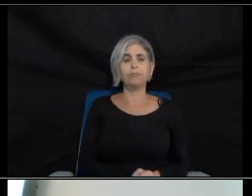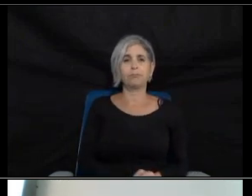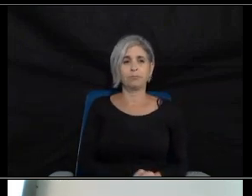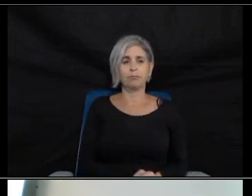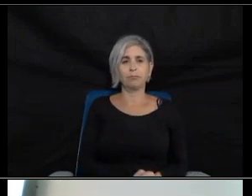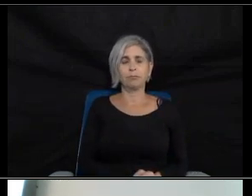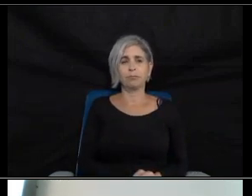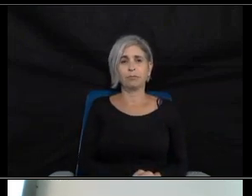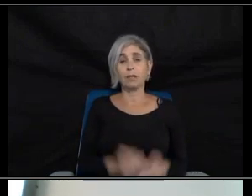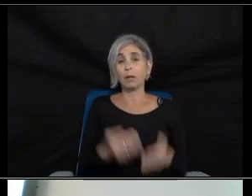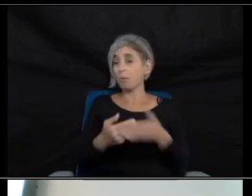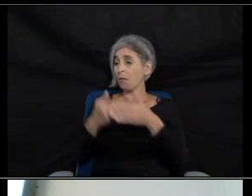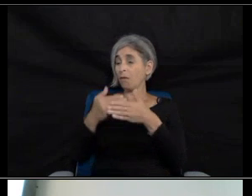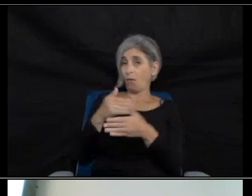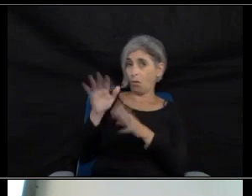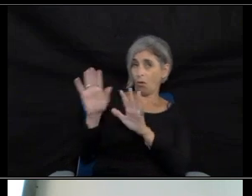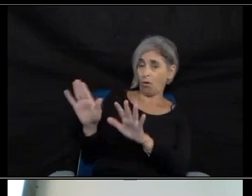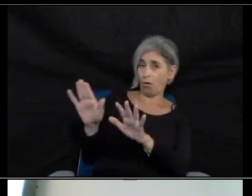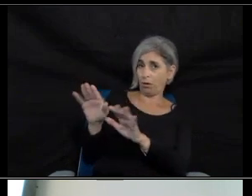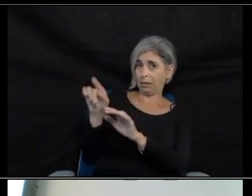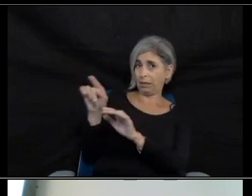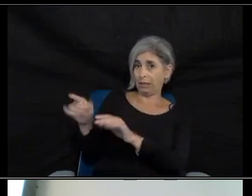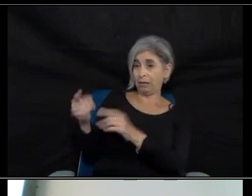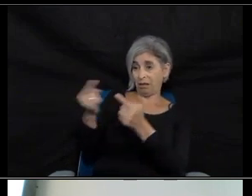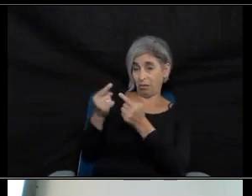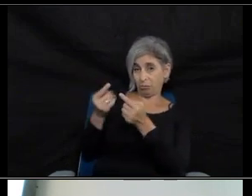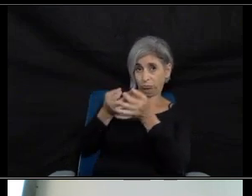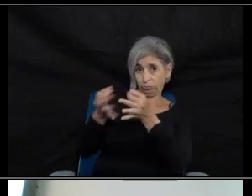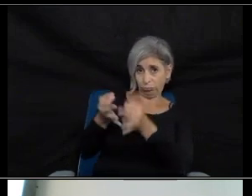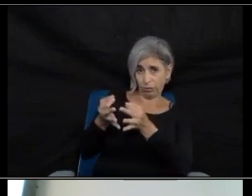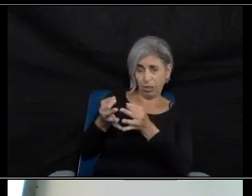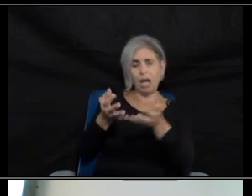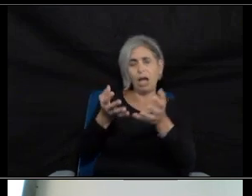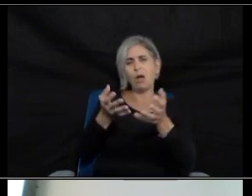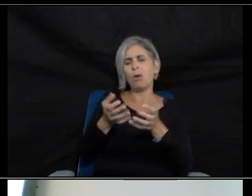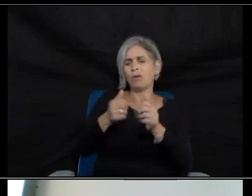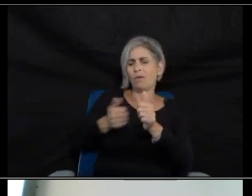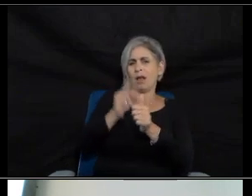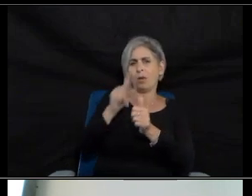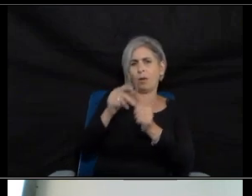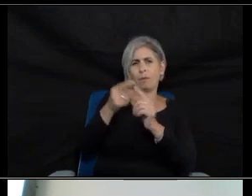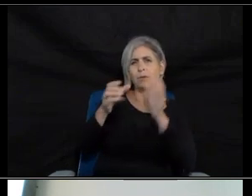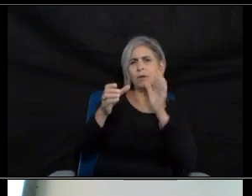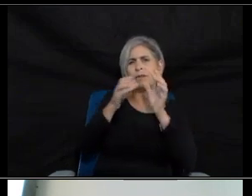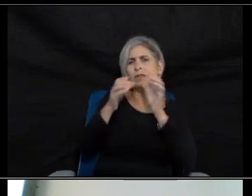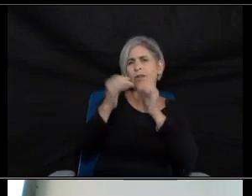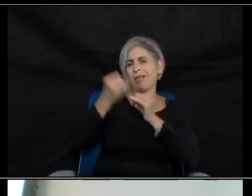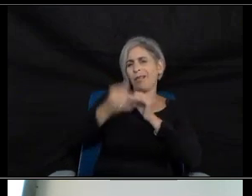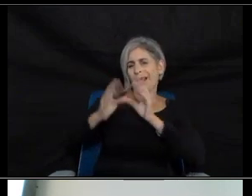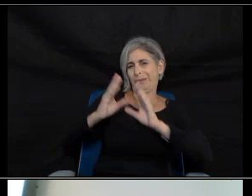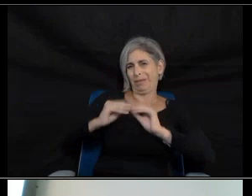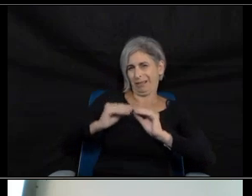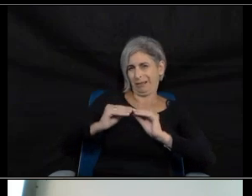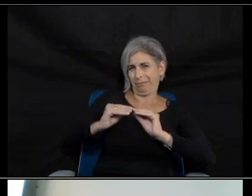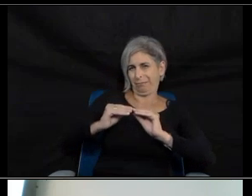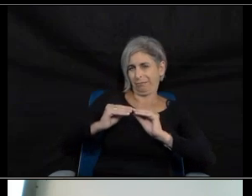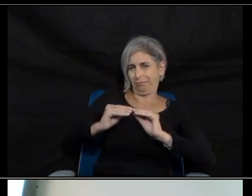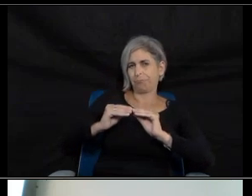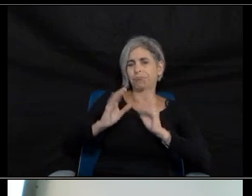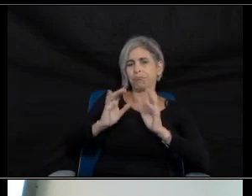Mayor, before Mr. Gavrilis comes on, we just wanted to, this is a follow-up from your conversation at our last meeting, that it